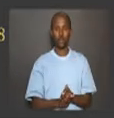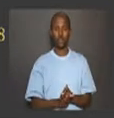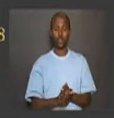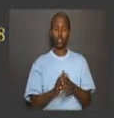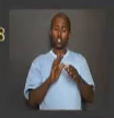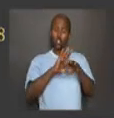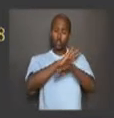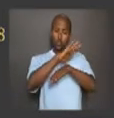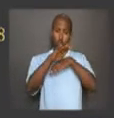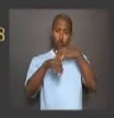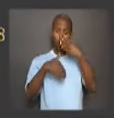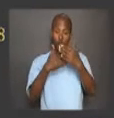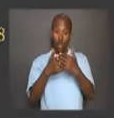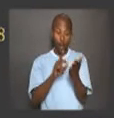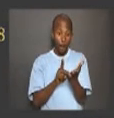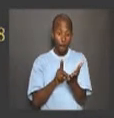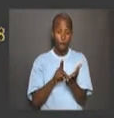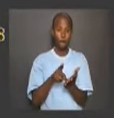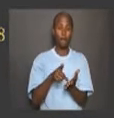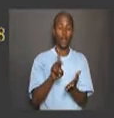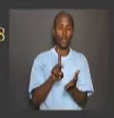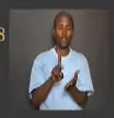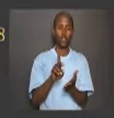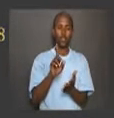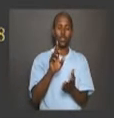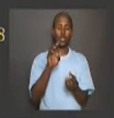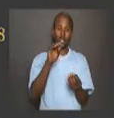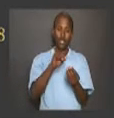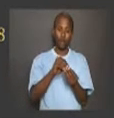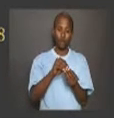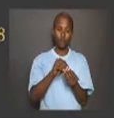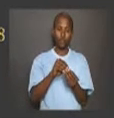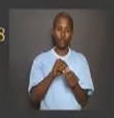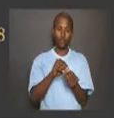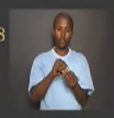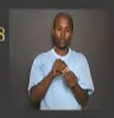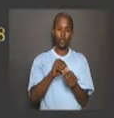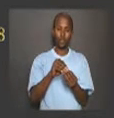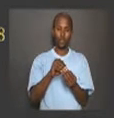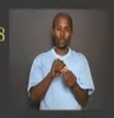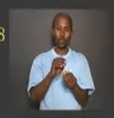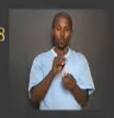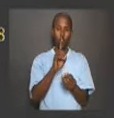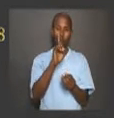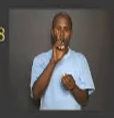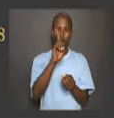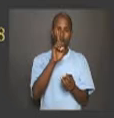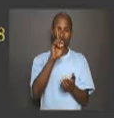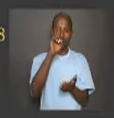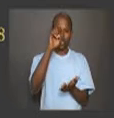His total gross pay is the sum of these totals,